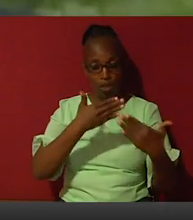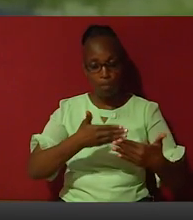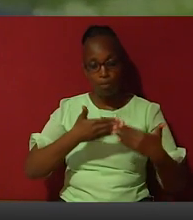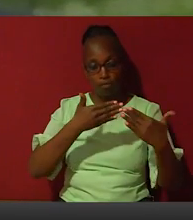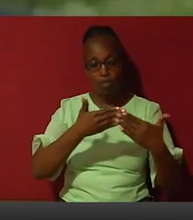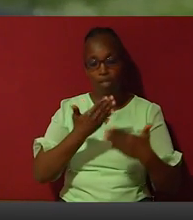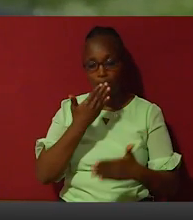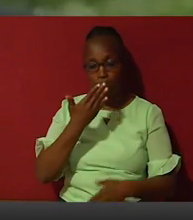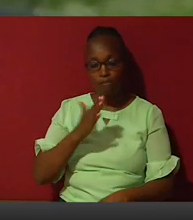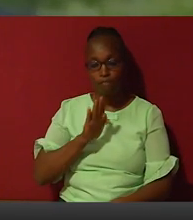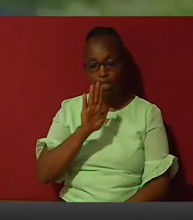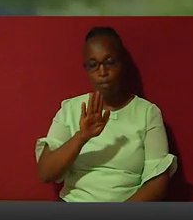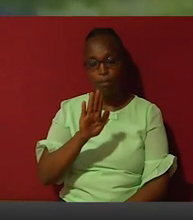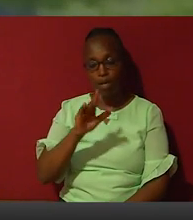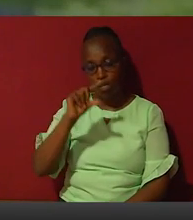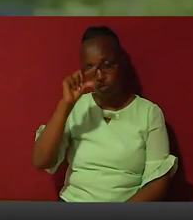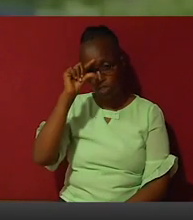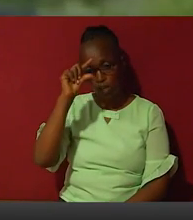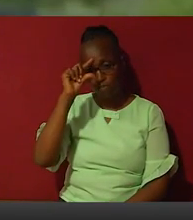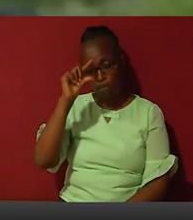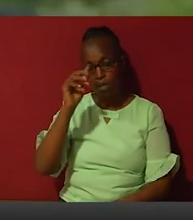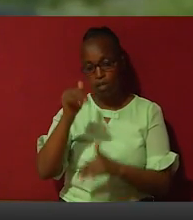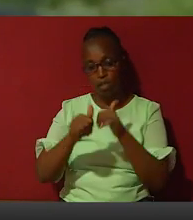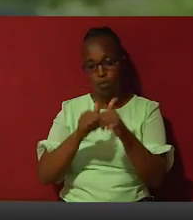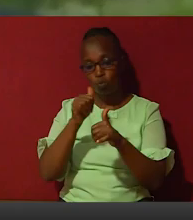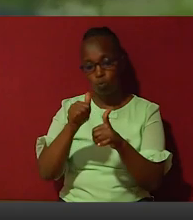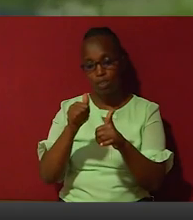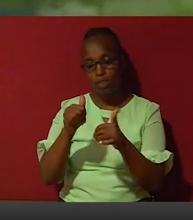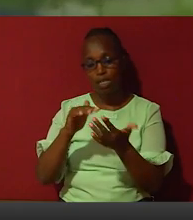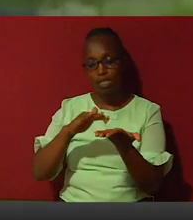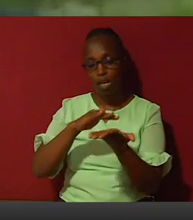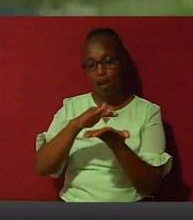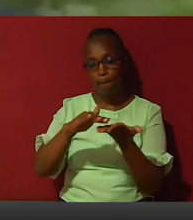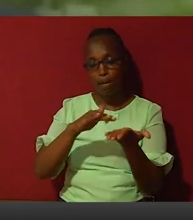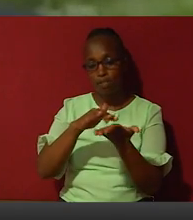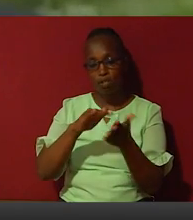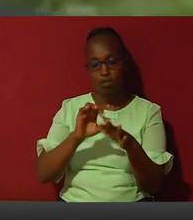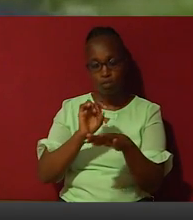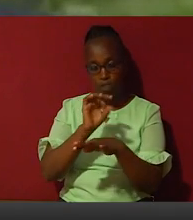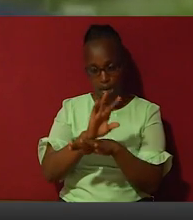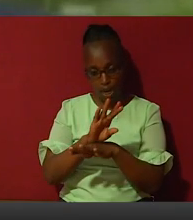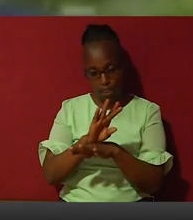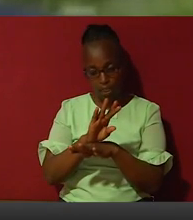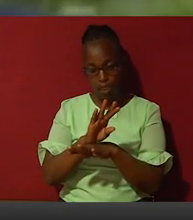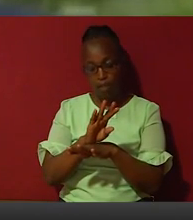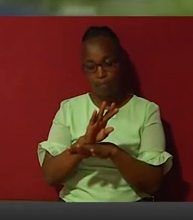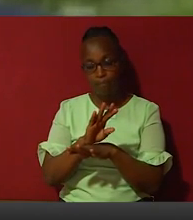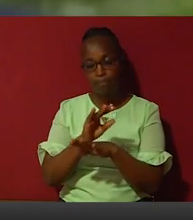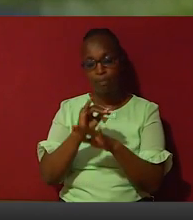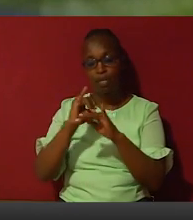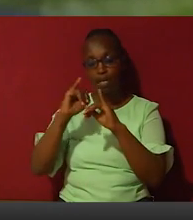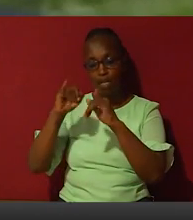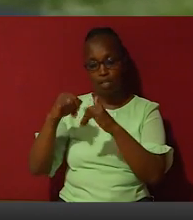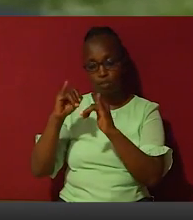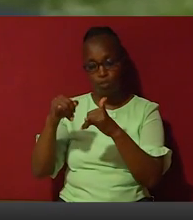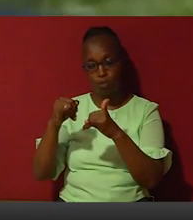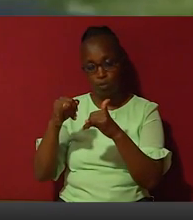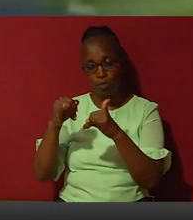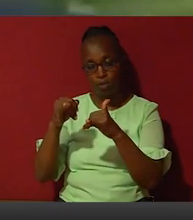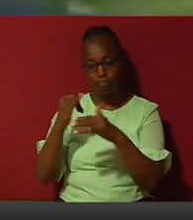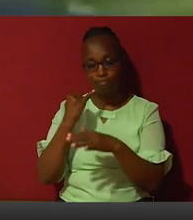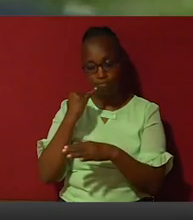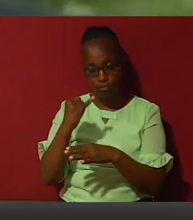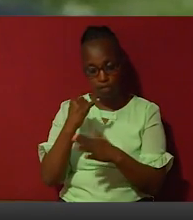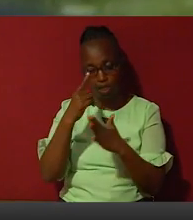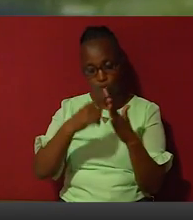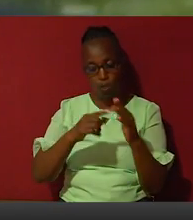feedback to government. It is based on prior definition of what the issue is and what the citizens ought